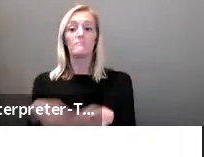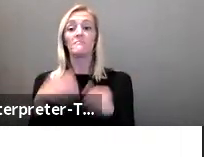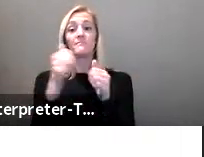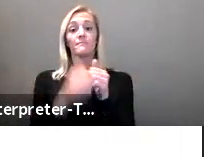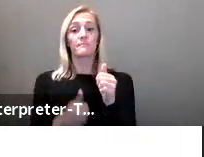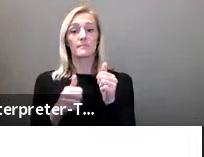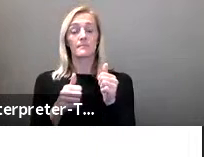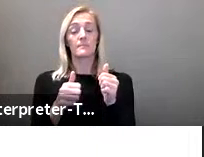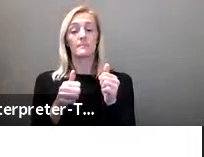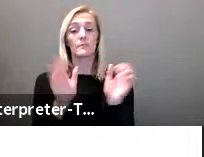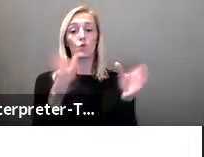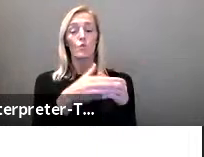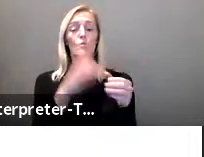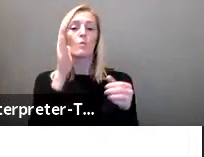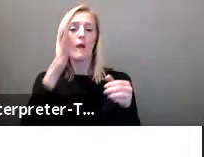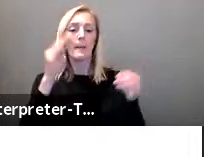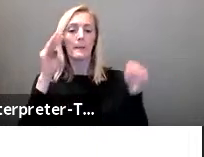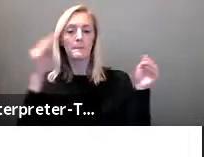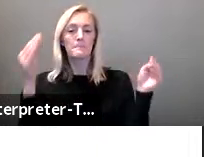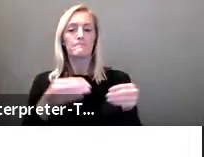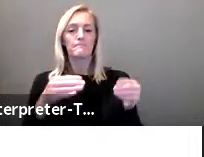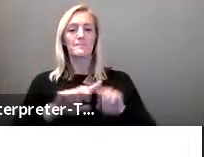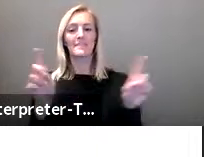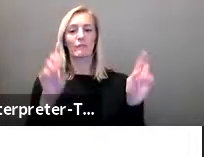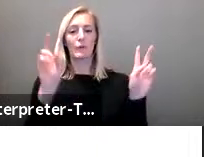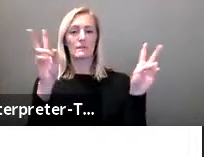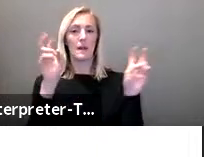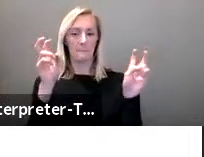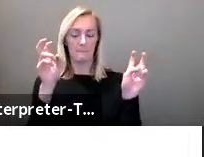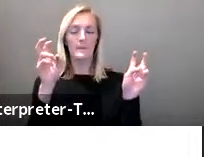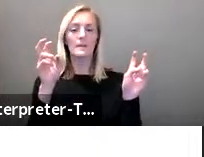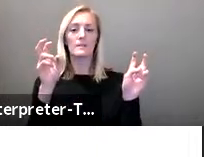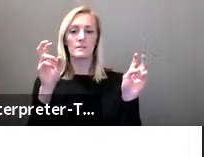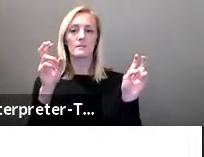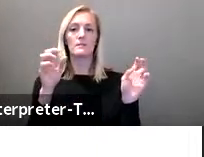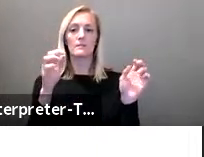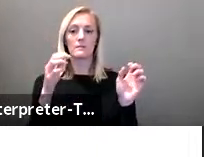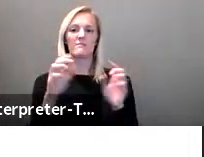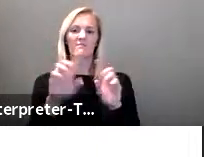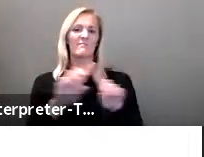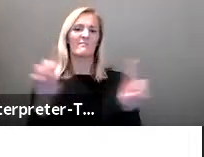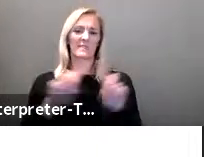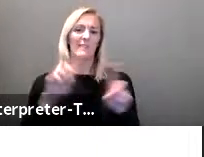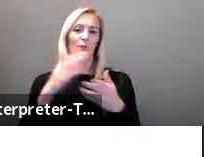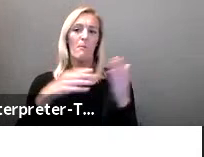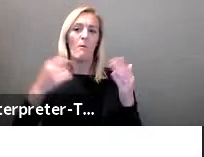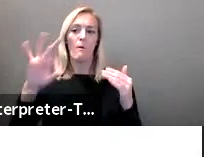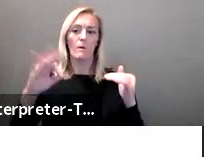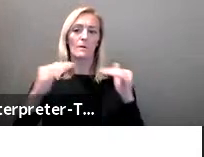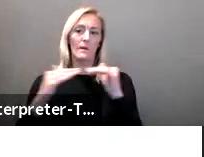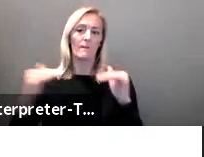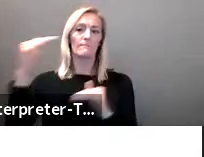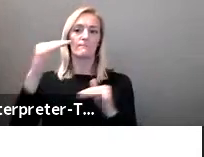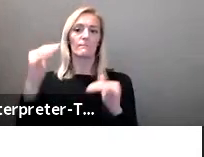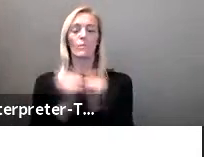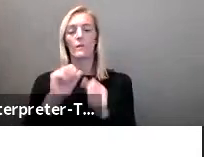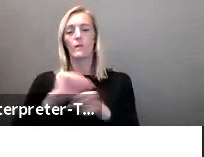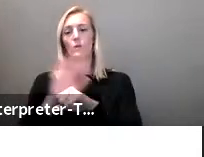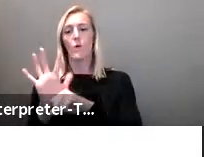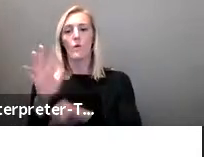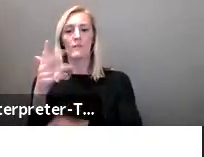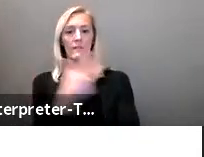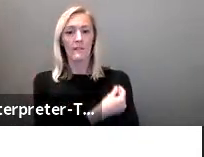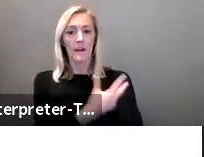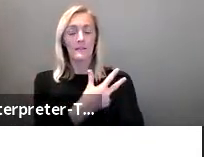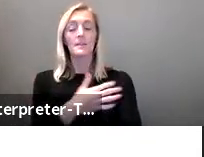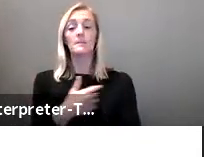be focusing on a different topic, a different aspect of the inequities that exist, especially around the COVID vaccine. And it's my hope